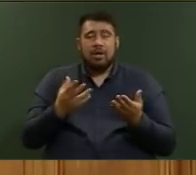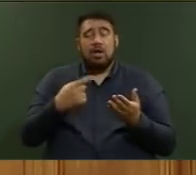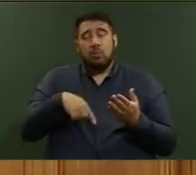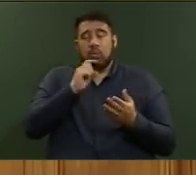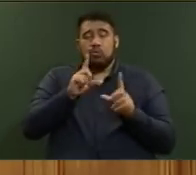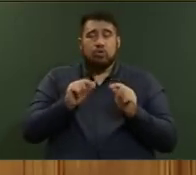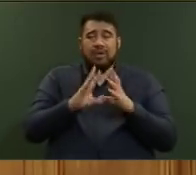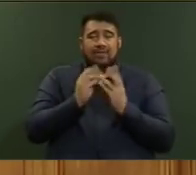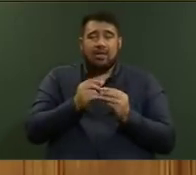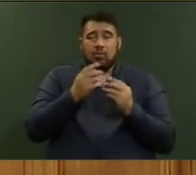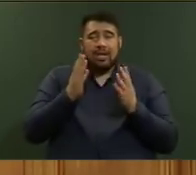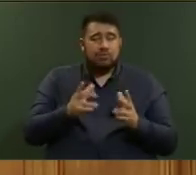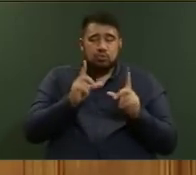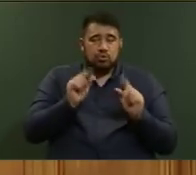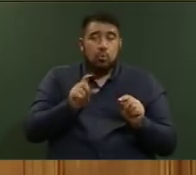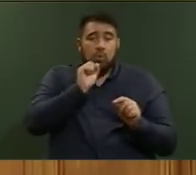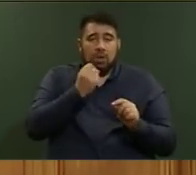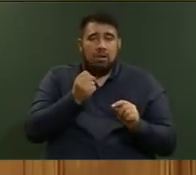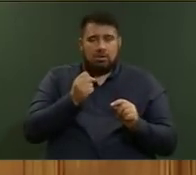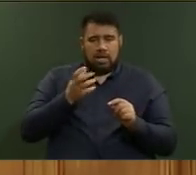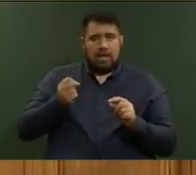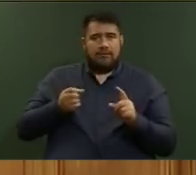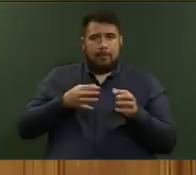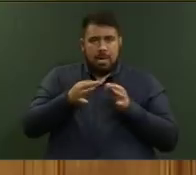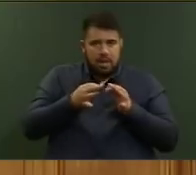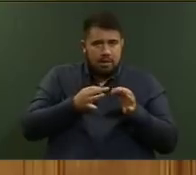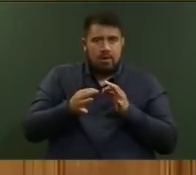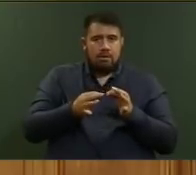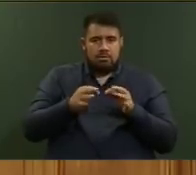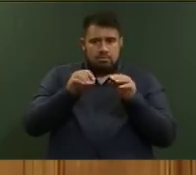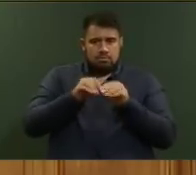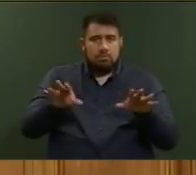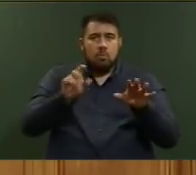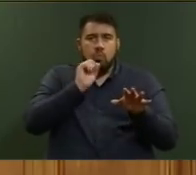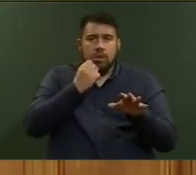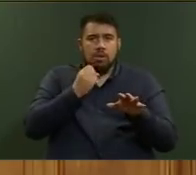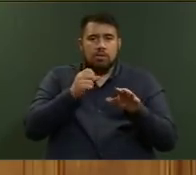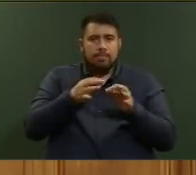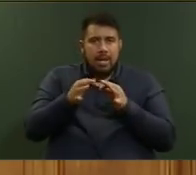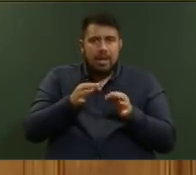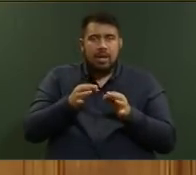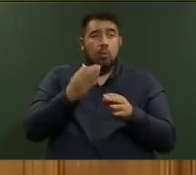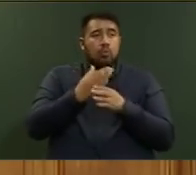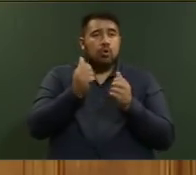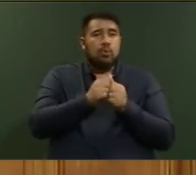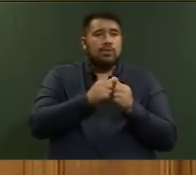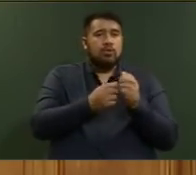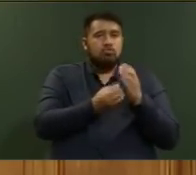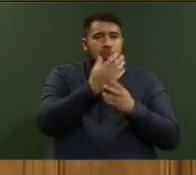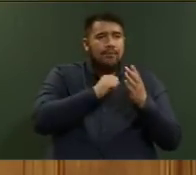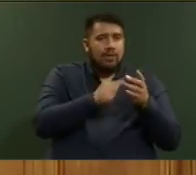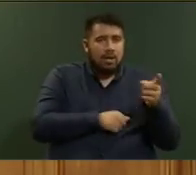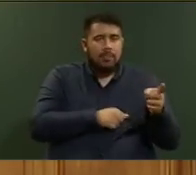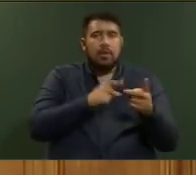right now. But we have a strategy that we're going to roll out. We're working with the growers, we're working with the employers, we're working